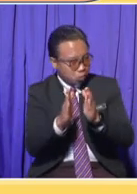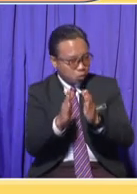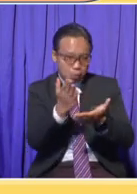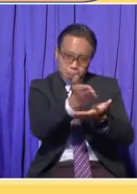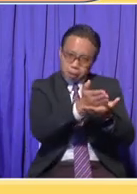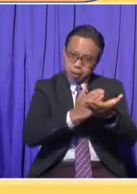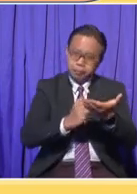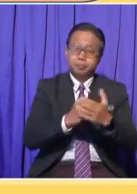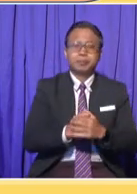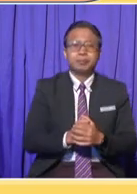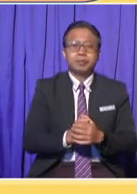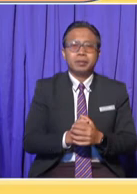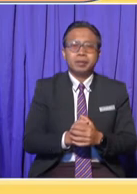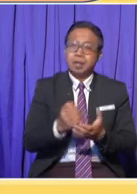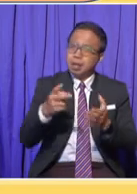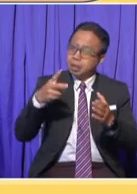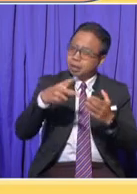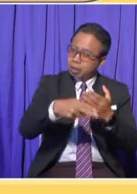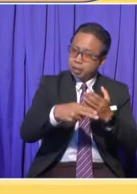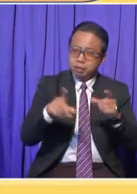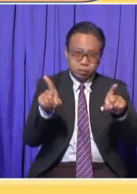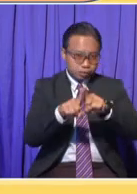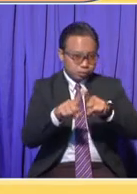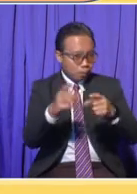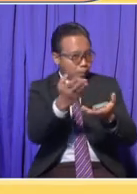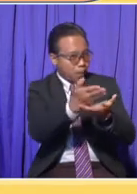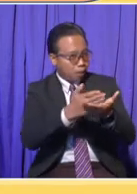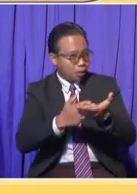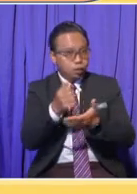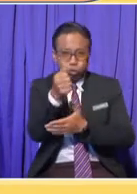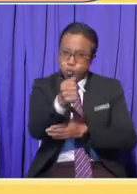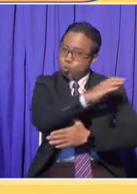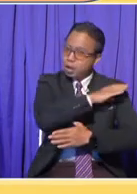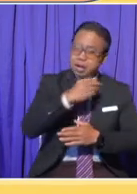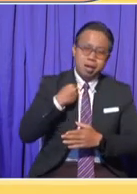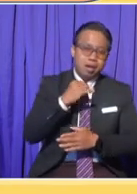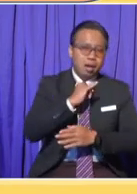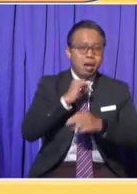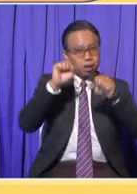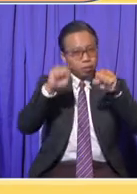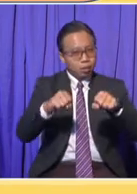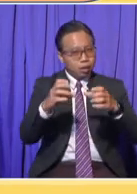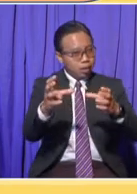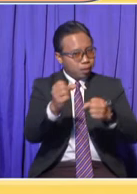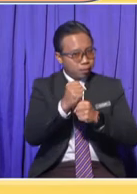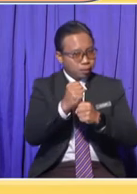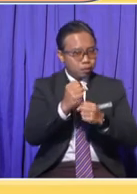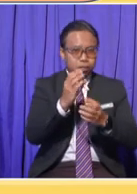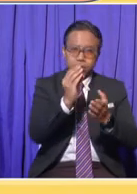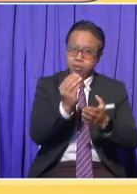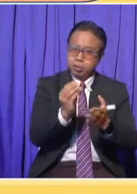So, if I cut this into equal parts, you and I can have a quarter of the cake.